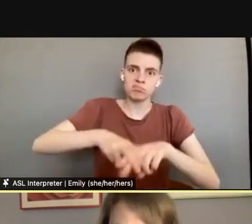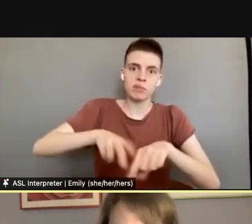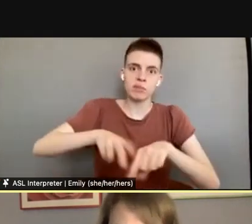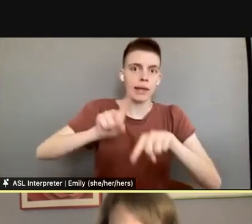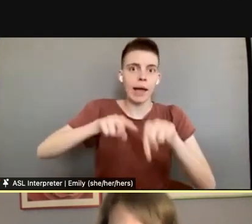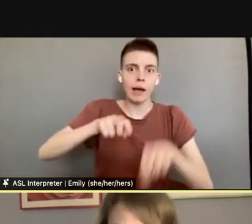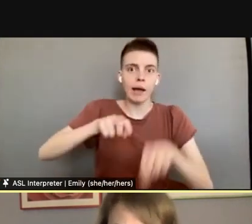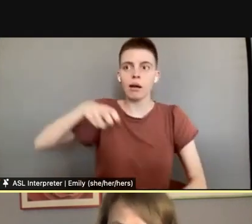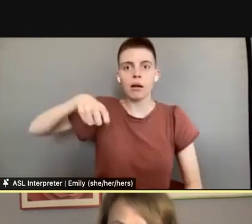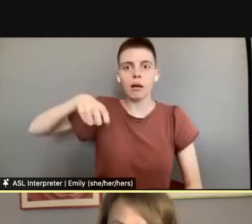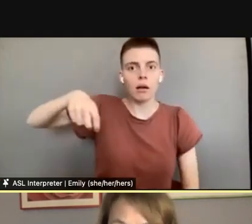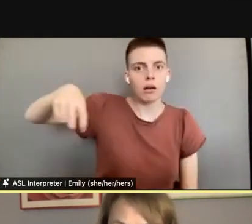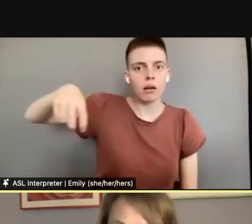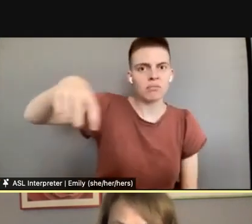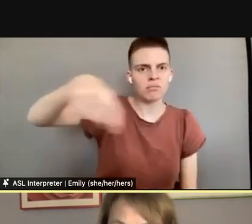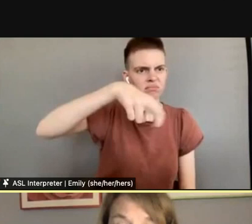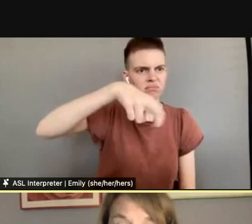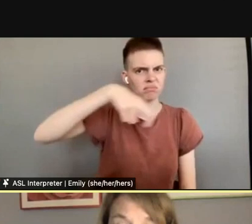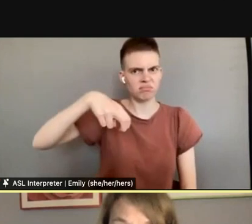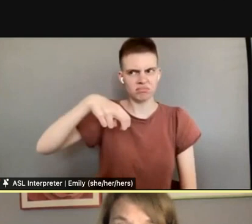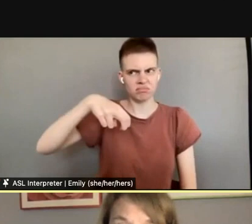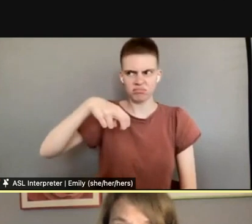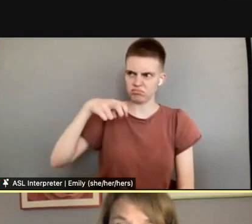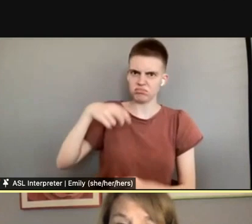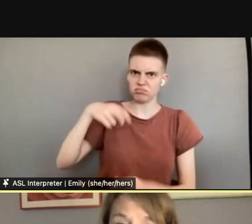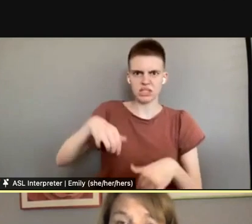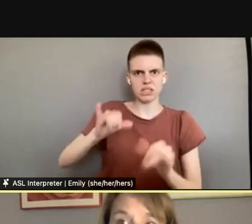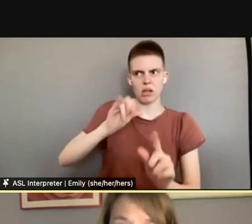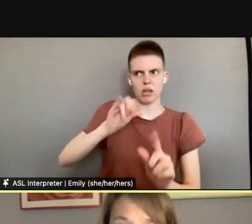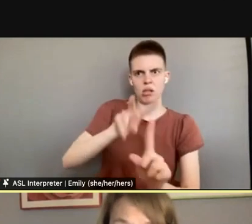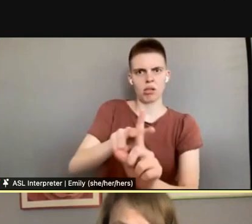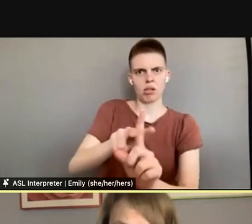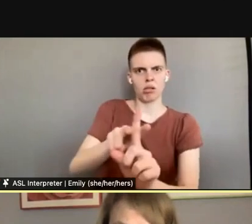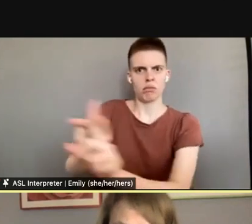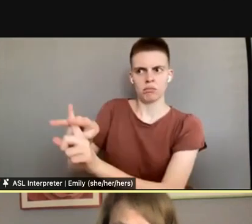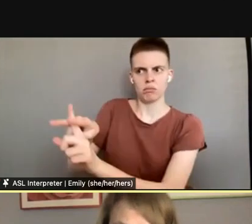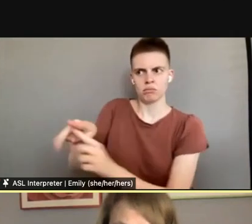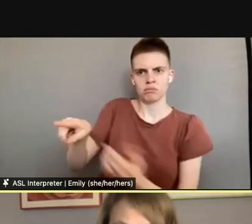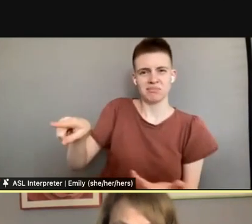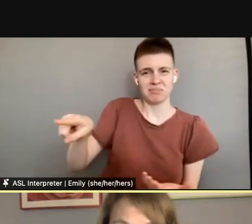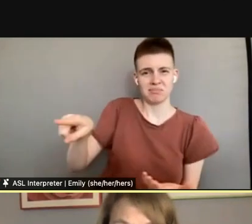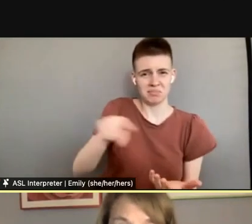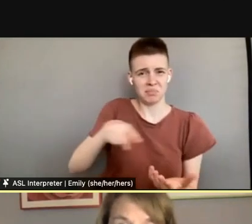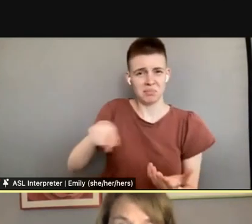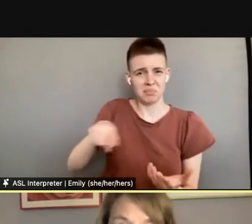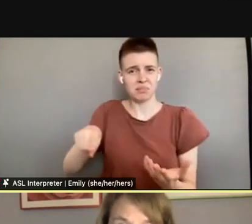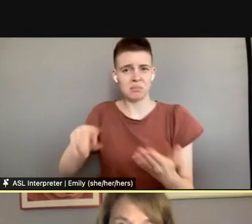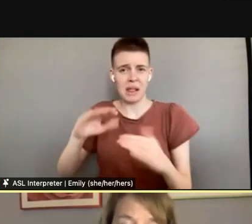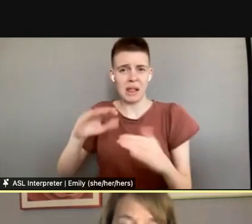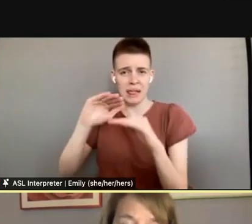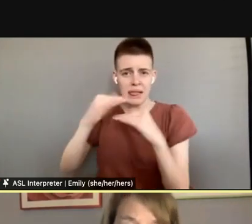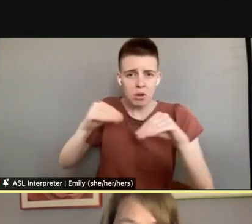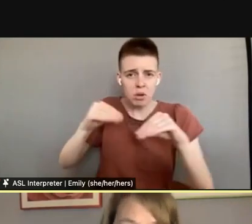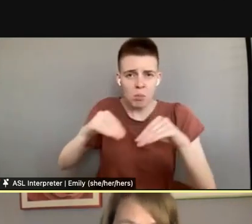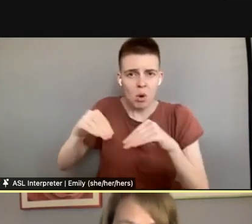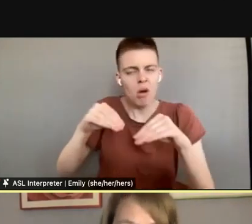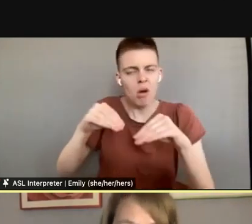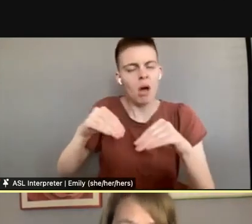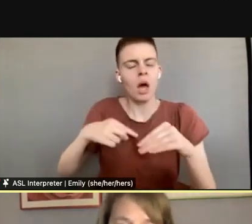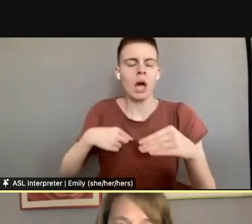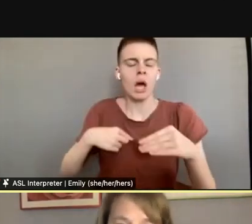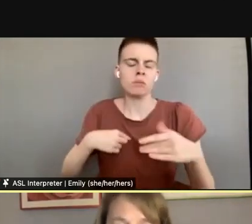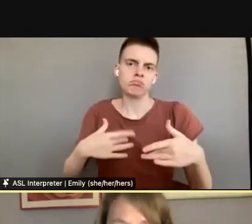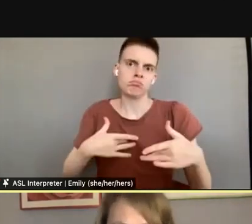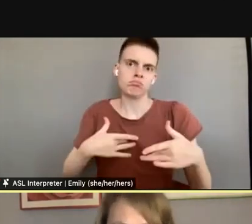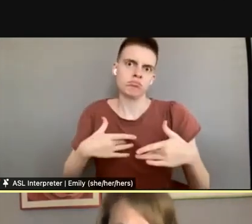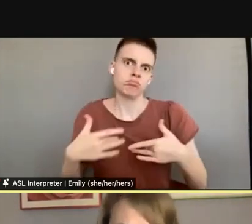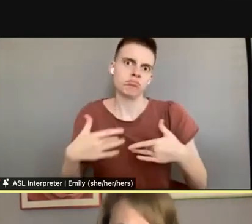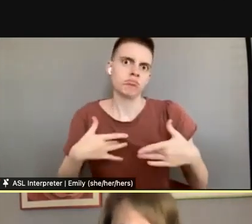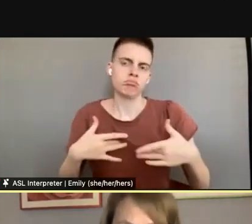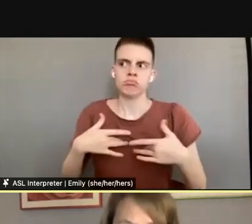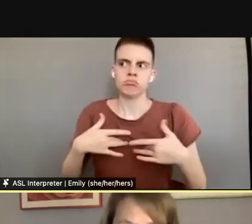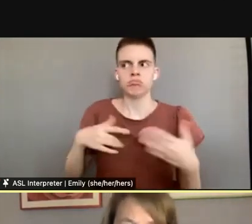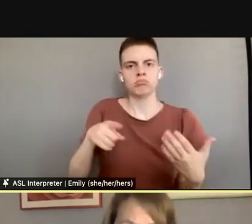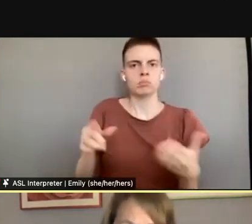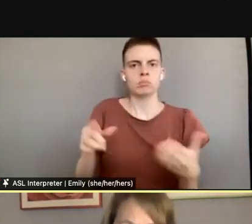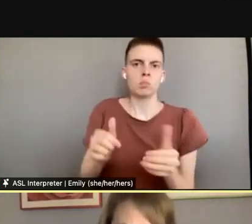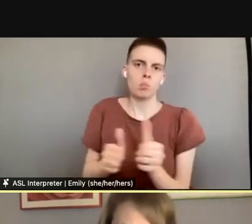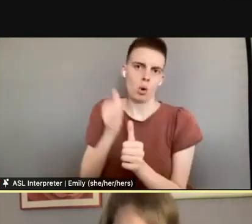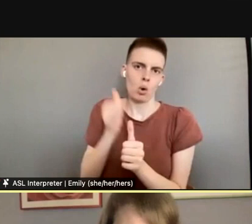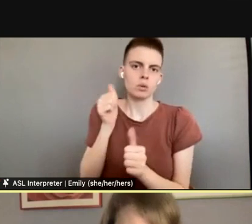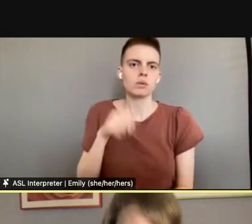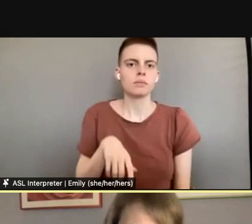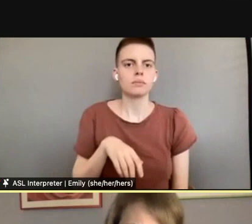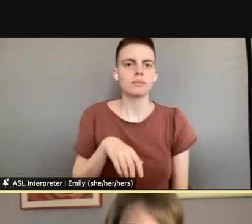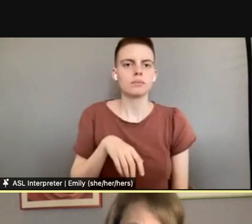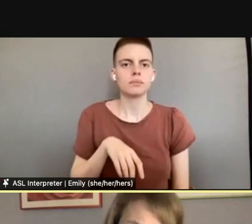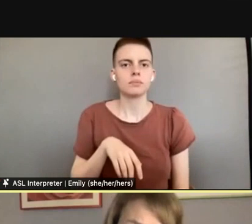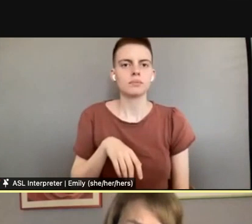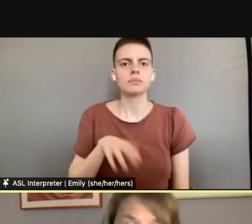I'm speaking to because I worry about them the most, okay? So Vygotsky's really famous work